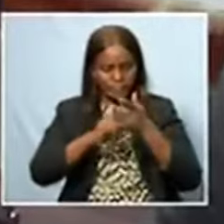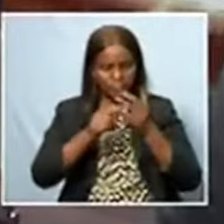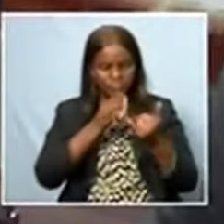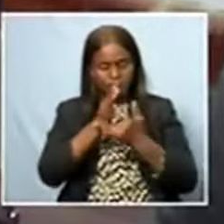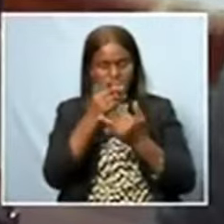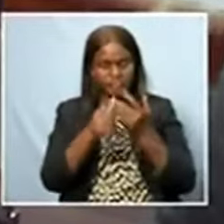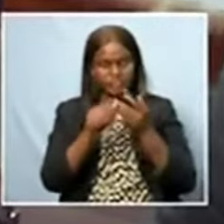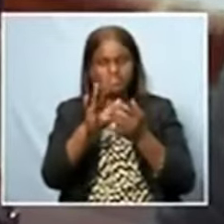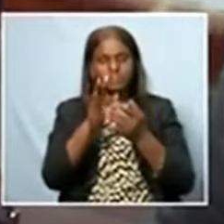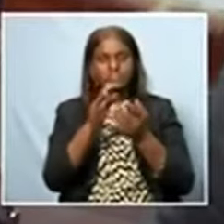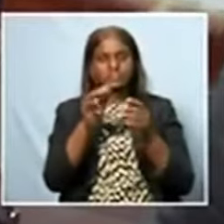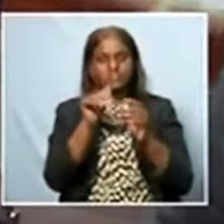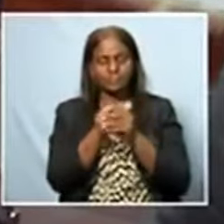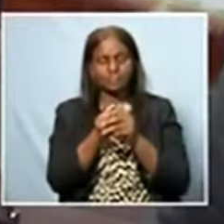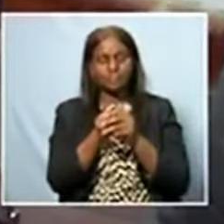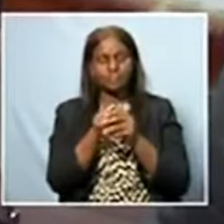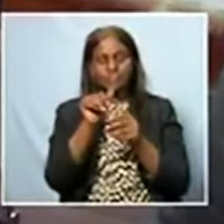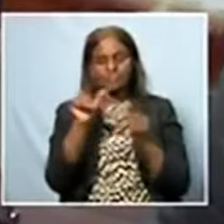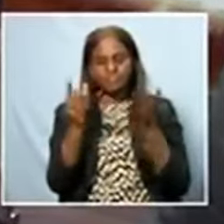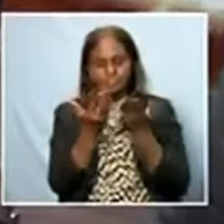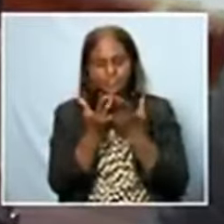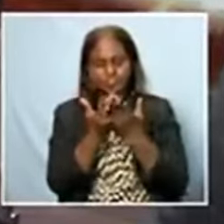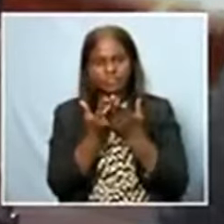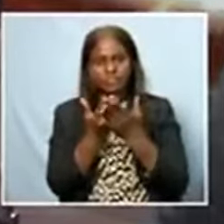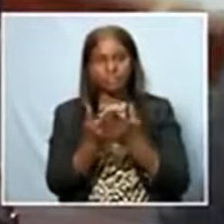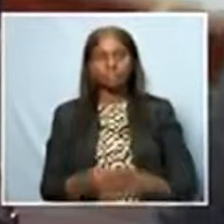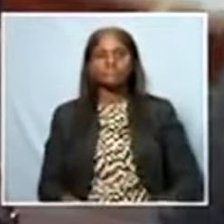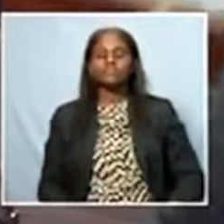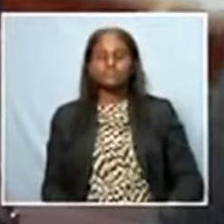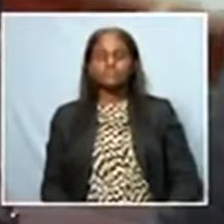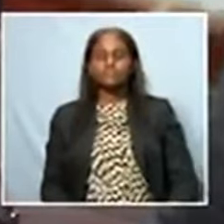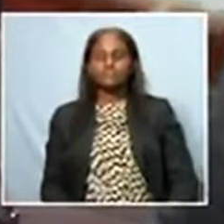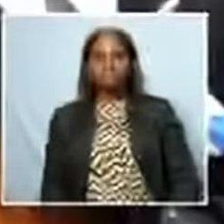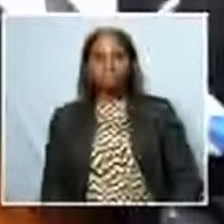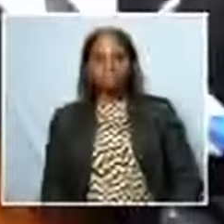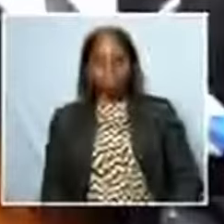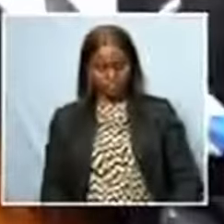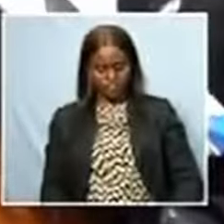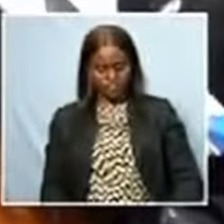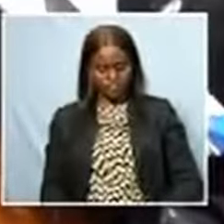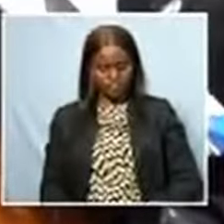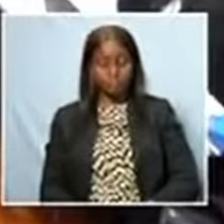the imposition of the levy. I submit. Thank you.